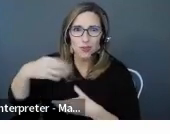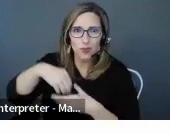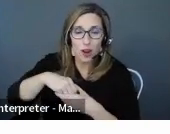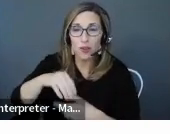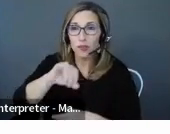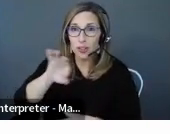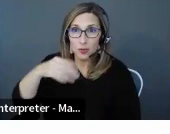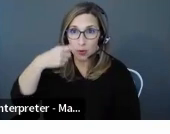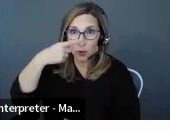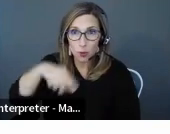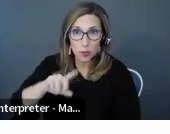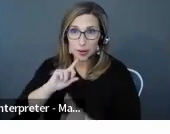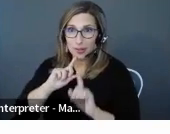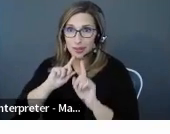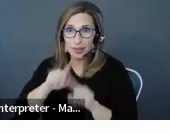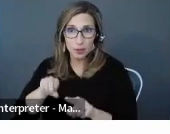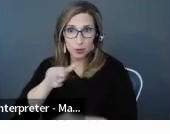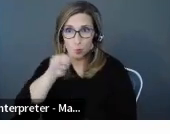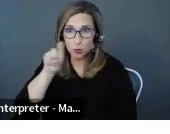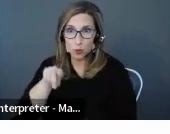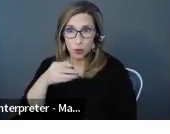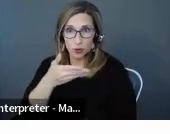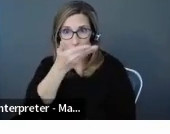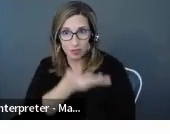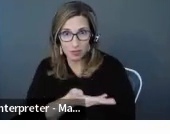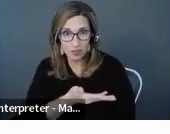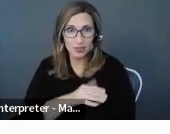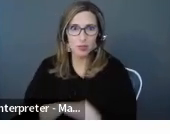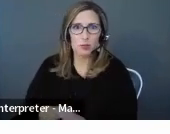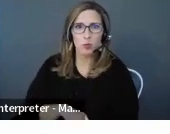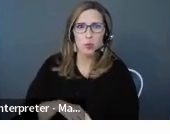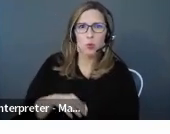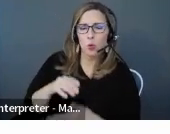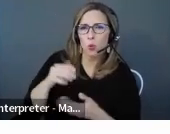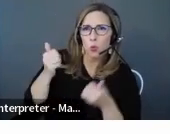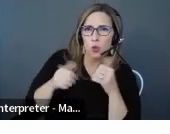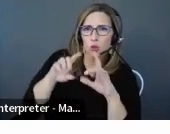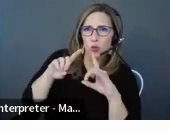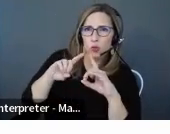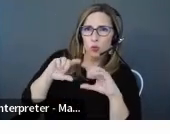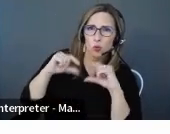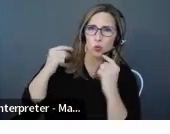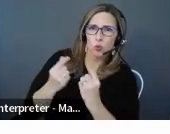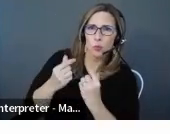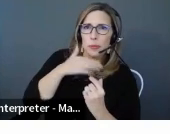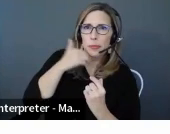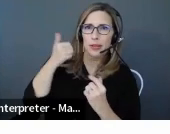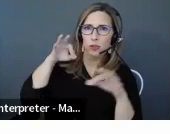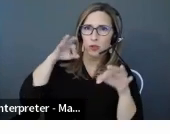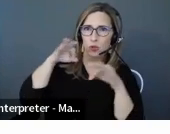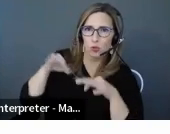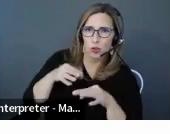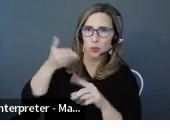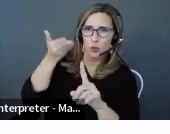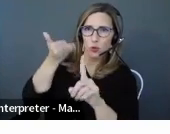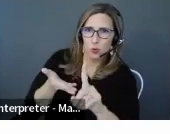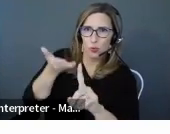kindly answer the question on your screen, which should ask you what group describes you best.